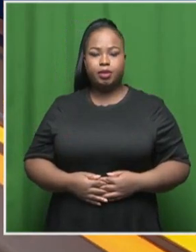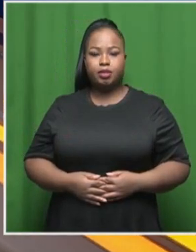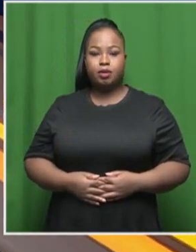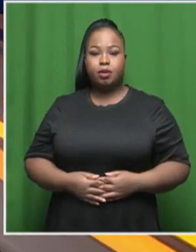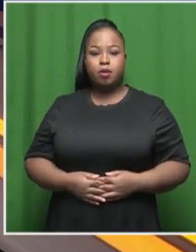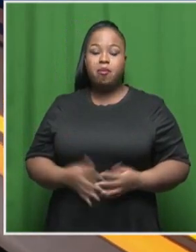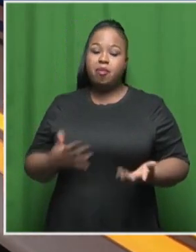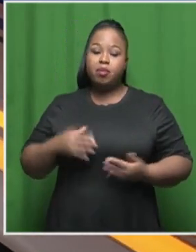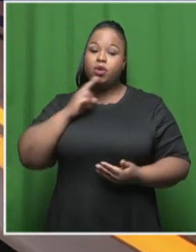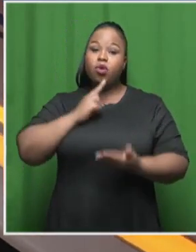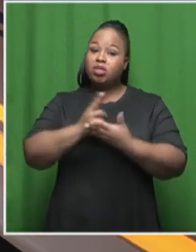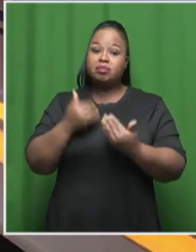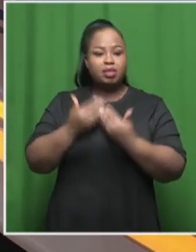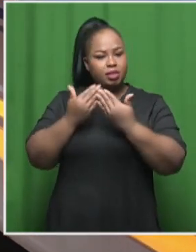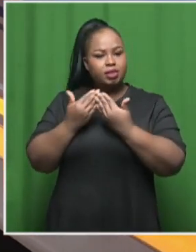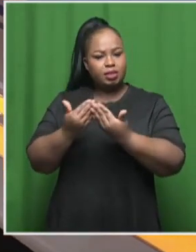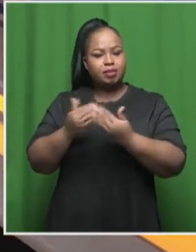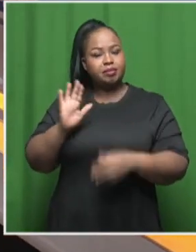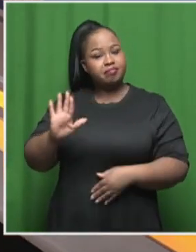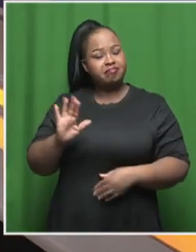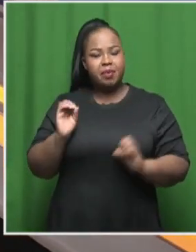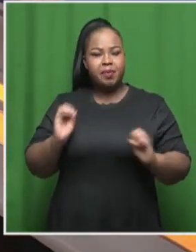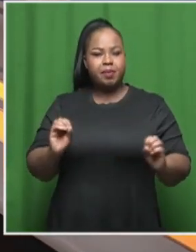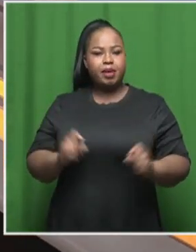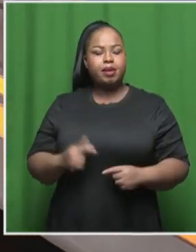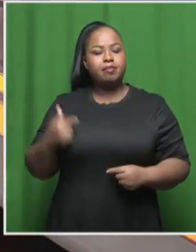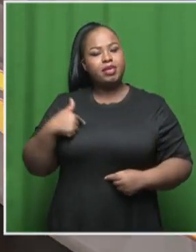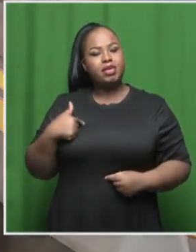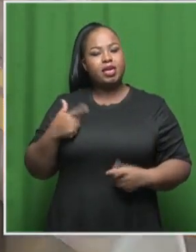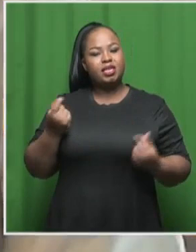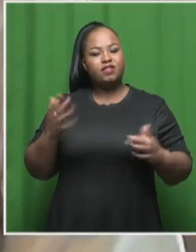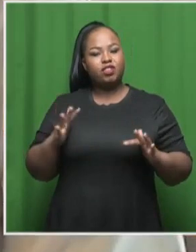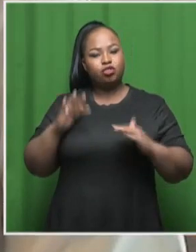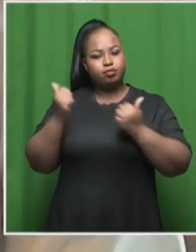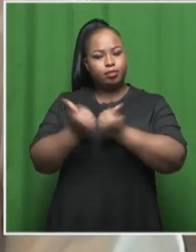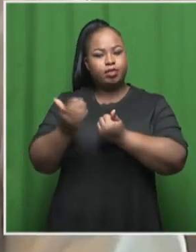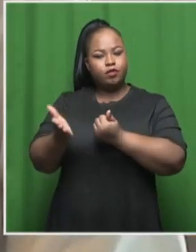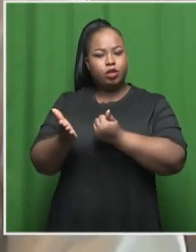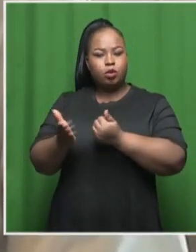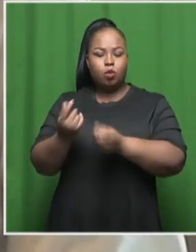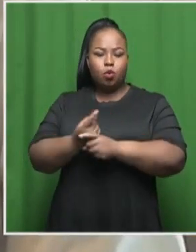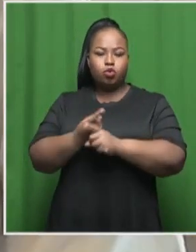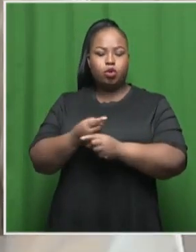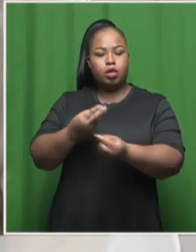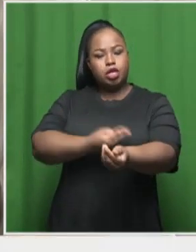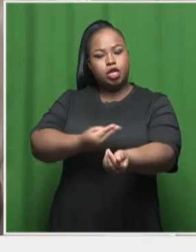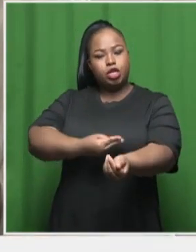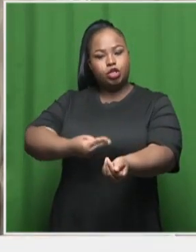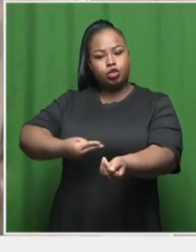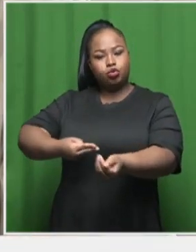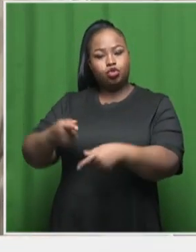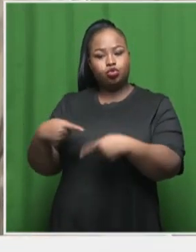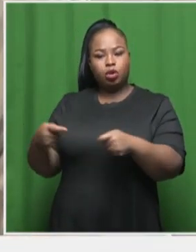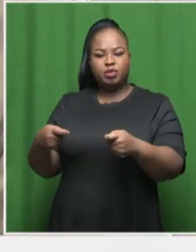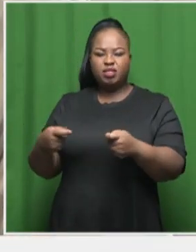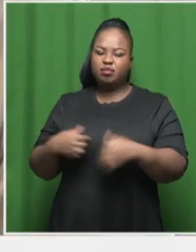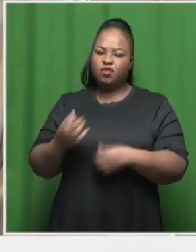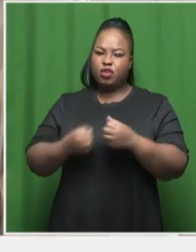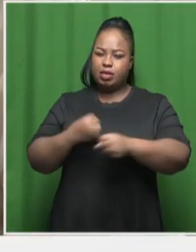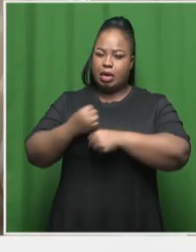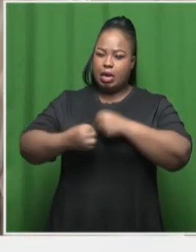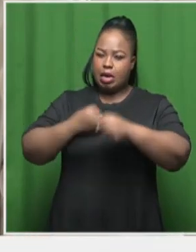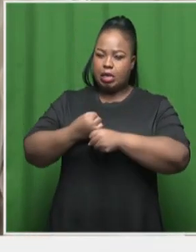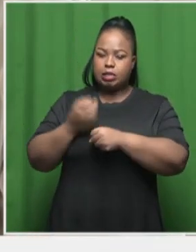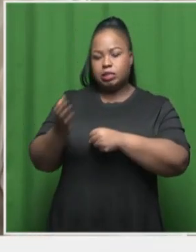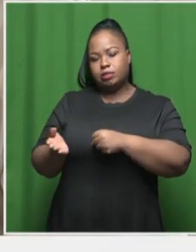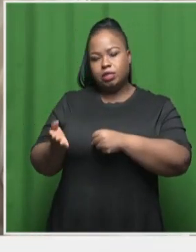Well, to be honest, I didn't actually study. I did an apprenticeship through another tattoo shop, which lasted a couple of years,